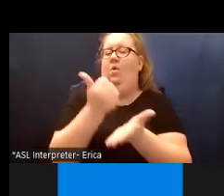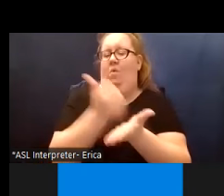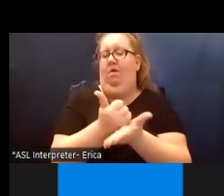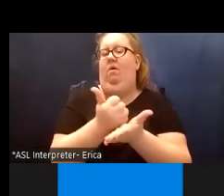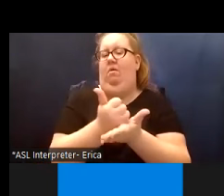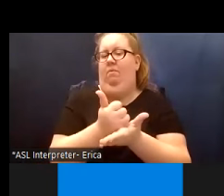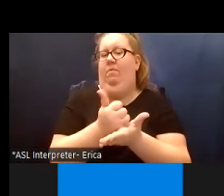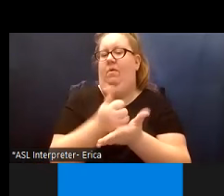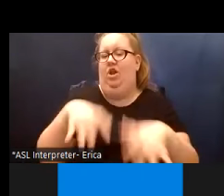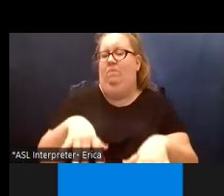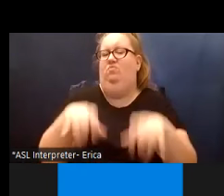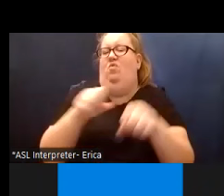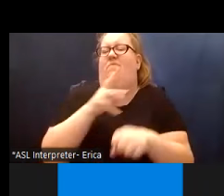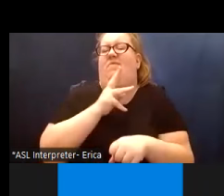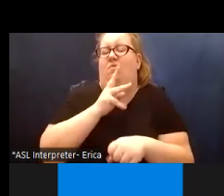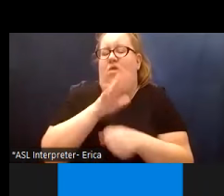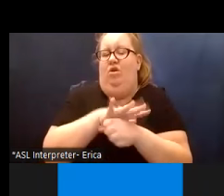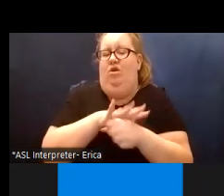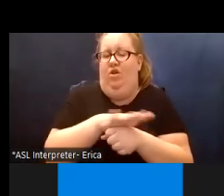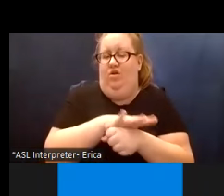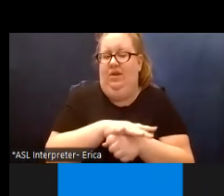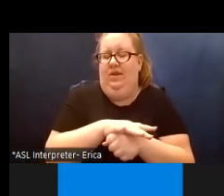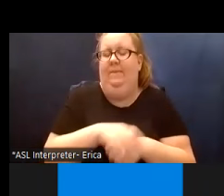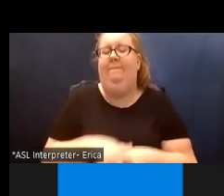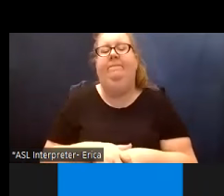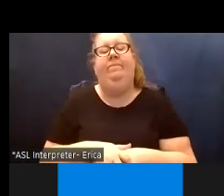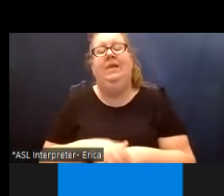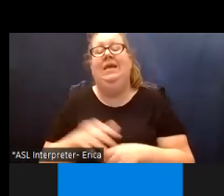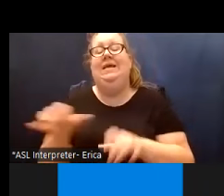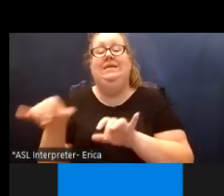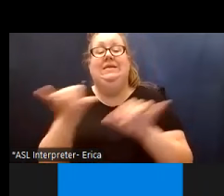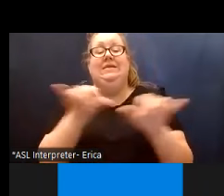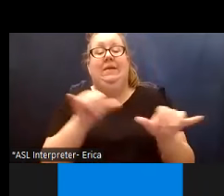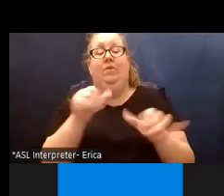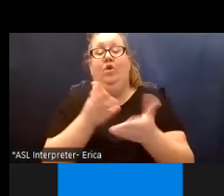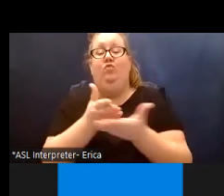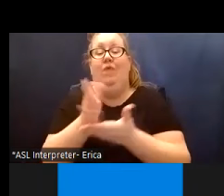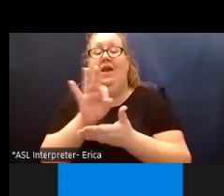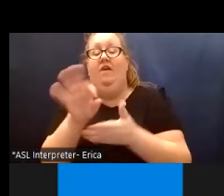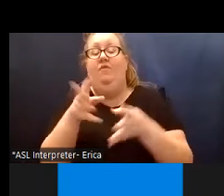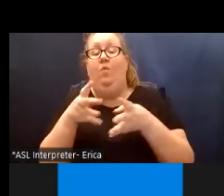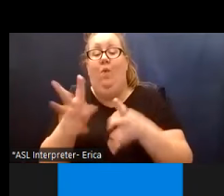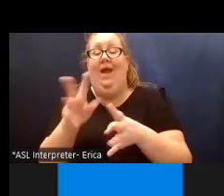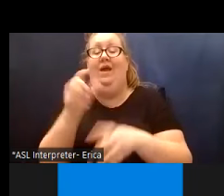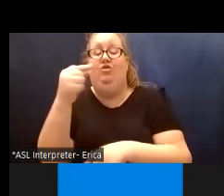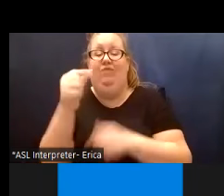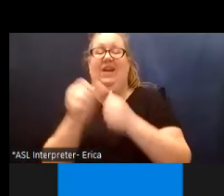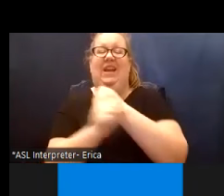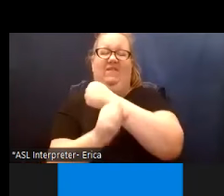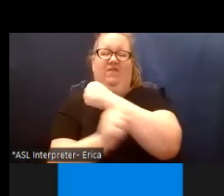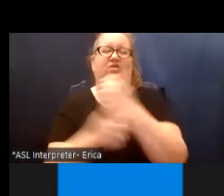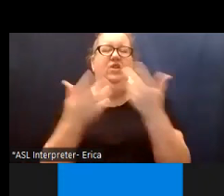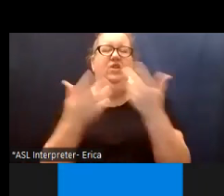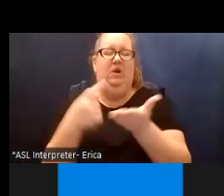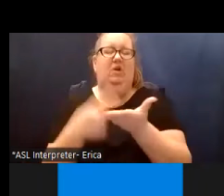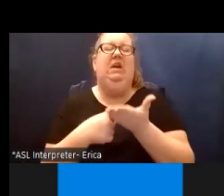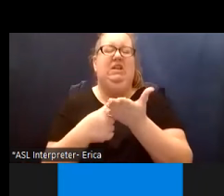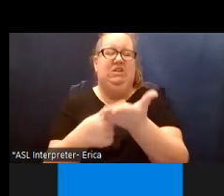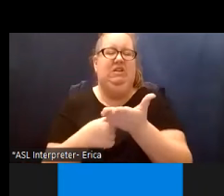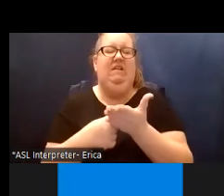system. Similarly with right-of-way green infrastructure, which I just discussed along those